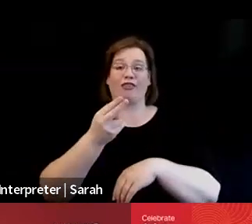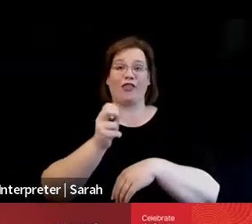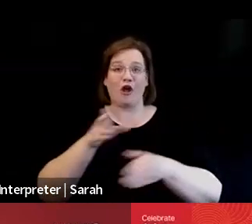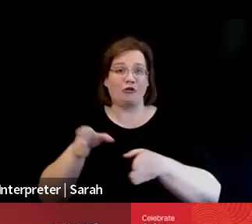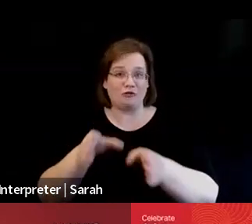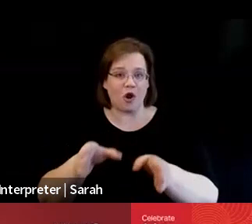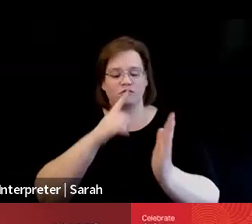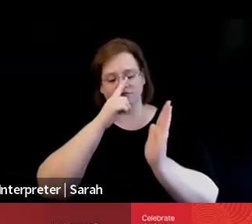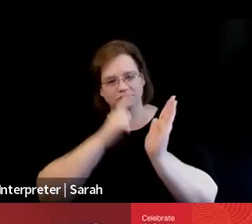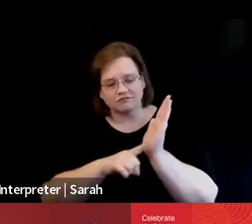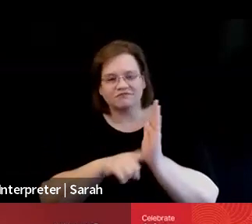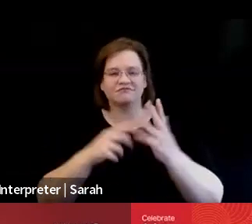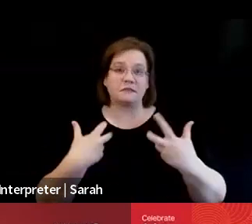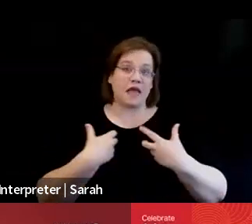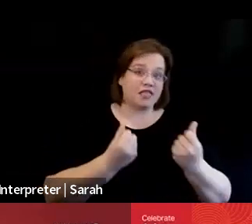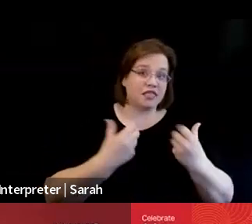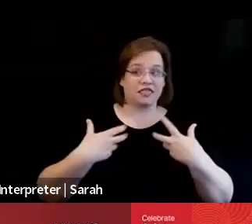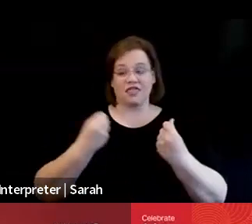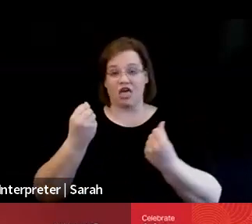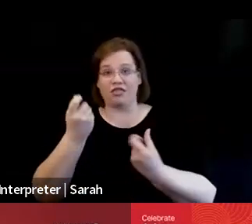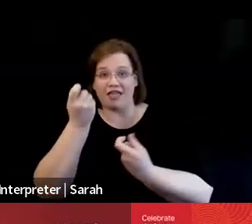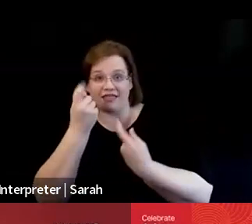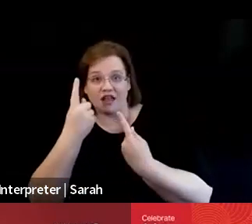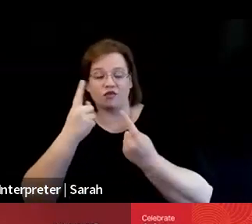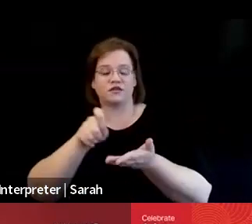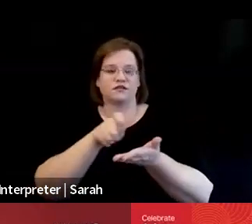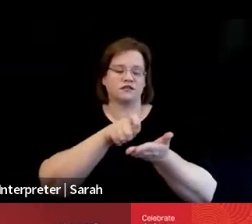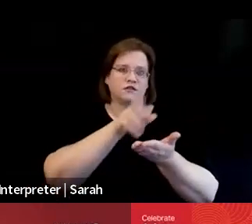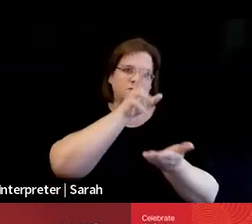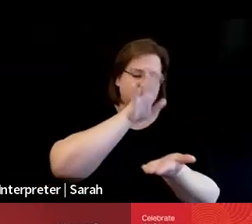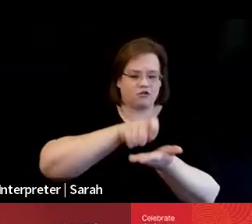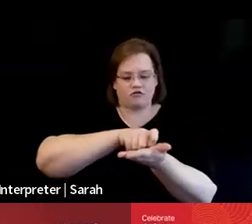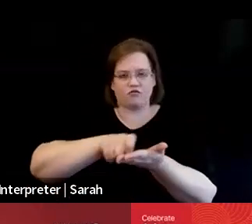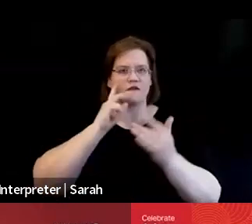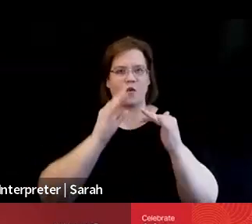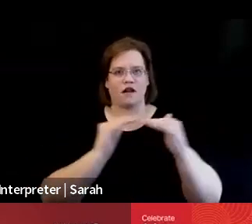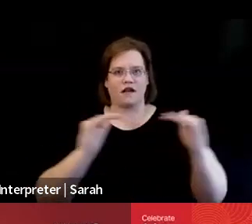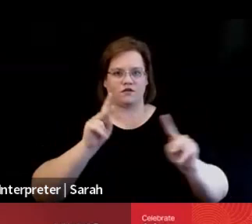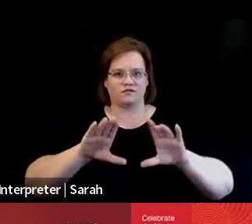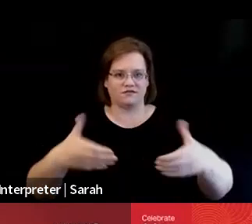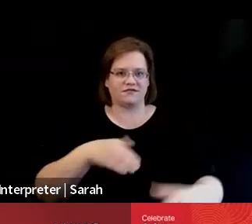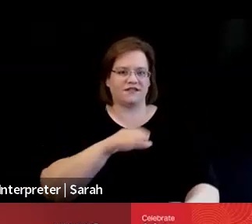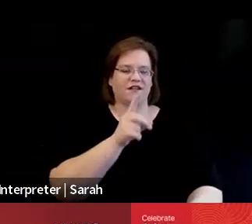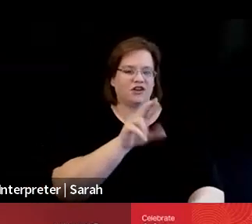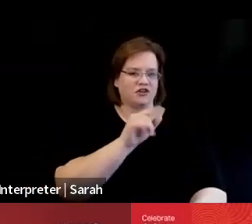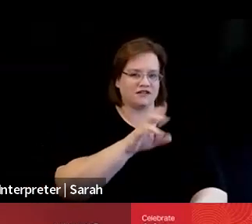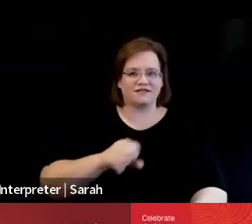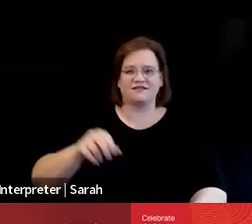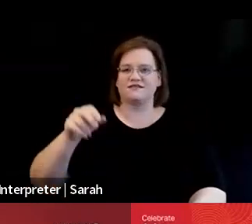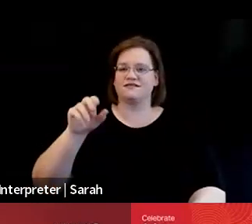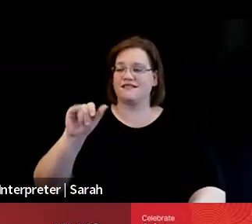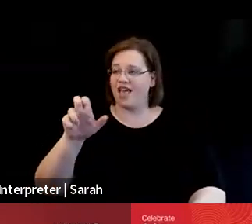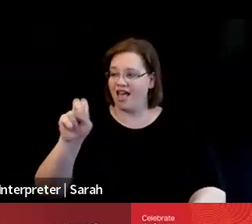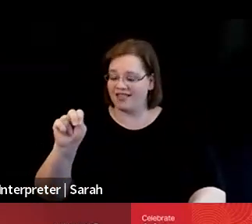health literacy, how to speak and write for a diverse patient population. Dr. David Scales, Prado Antolino,